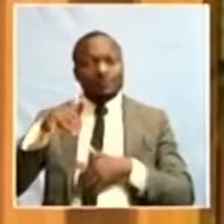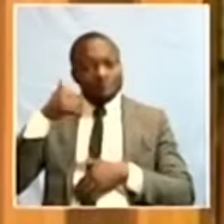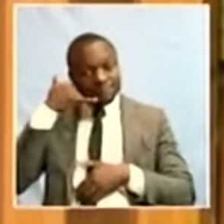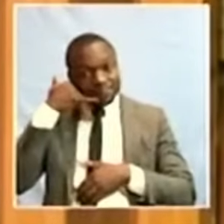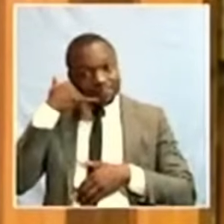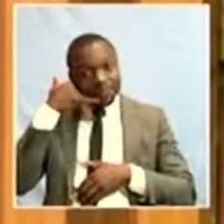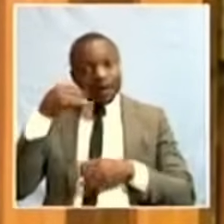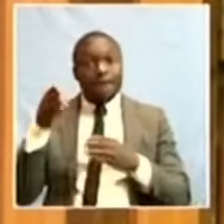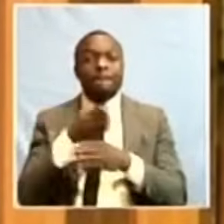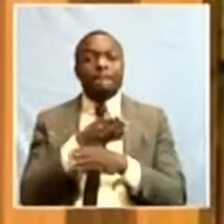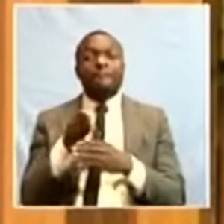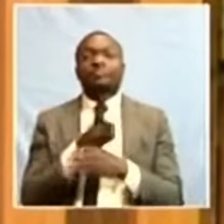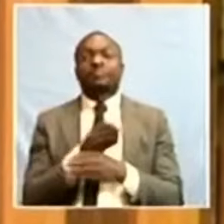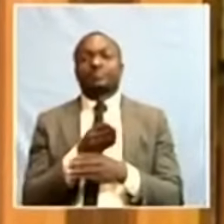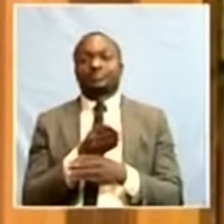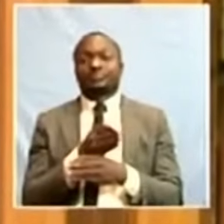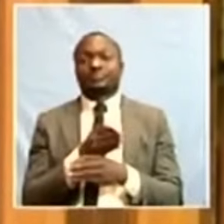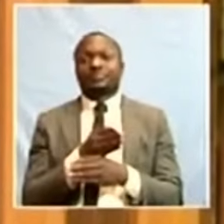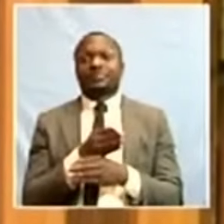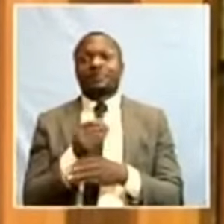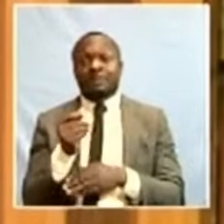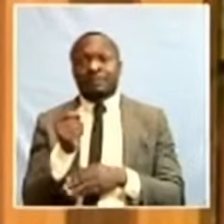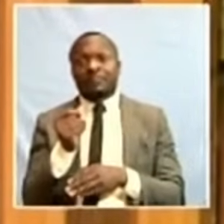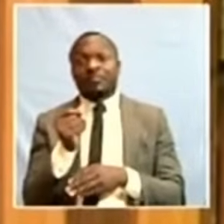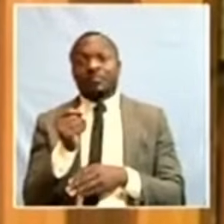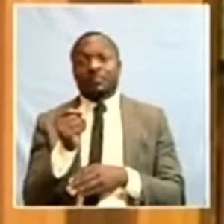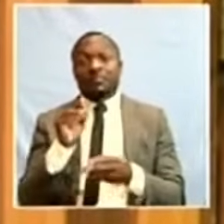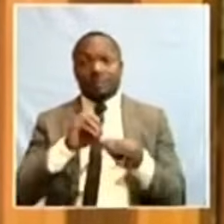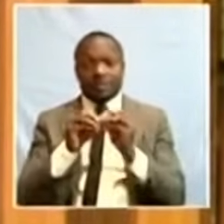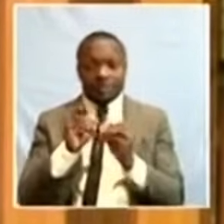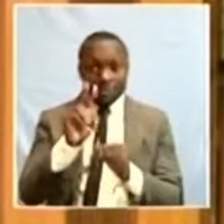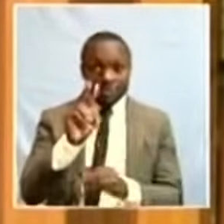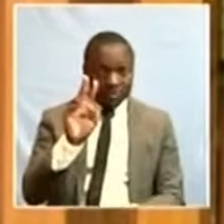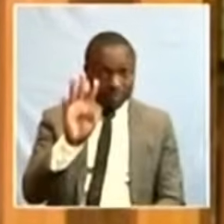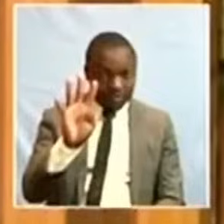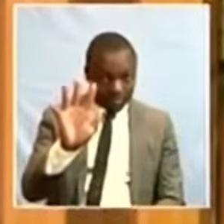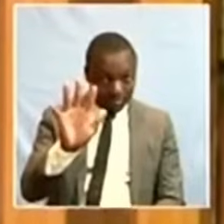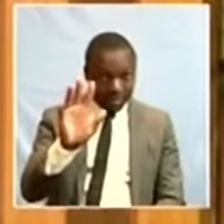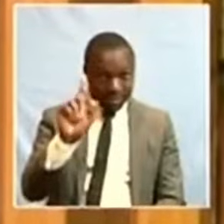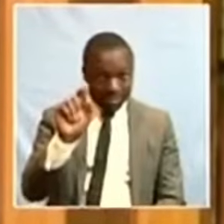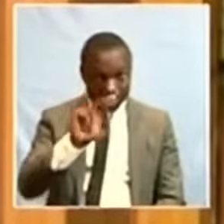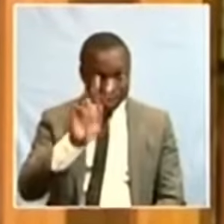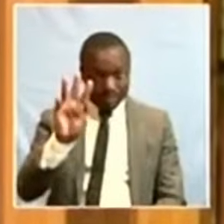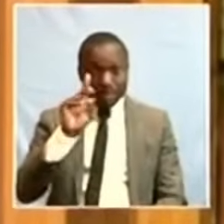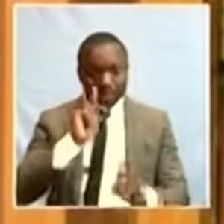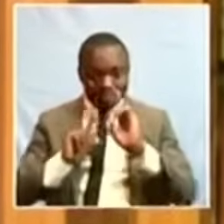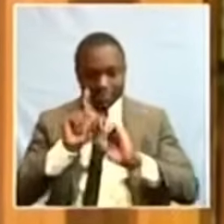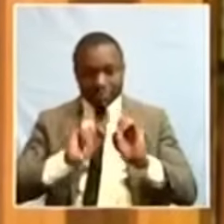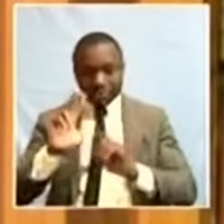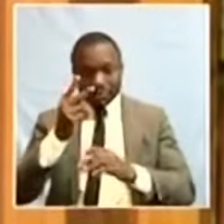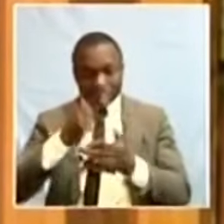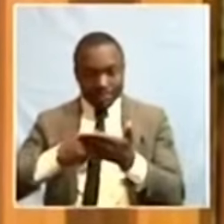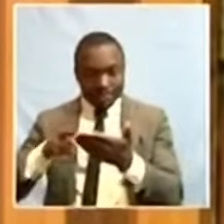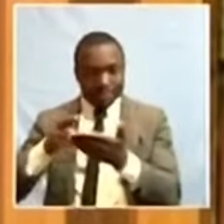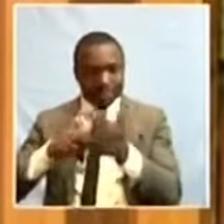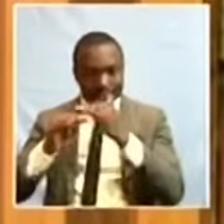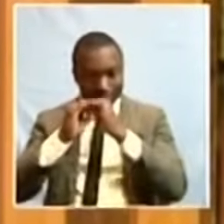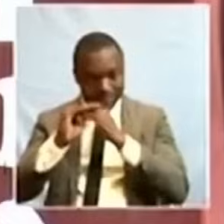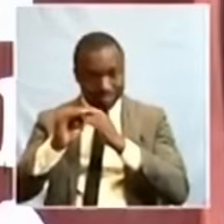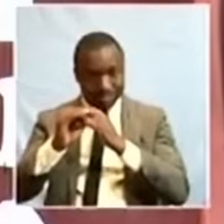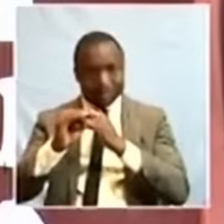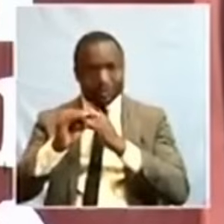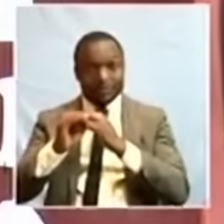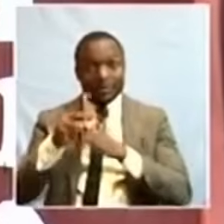money transaction levy bill, National Assembly Bill number 25 of 2024, to come up at third reading stage. The